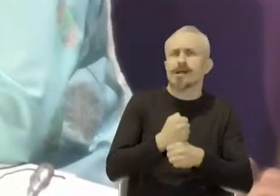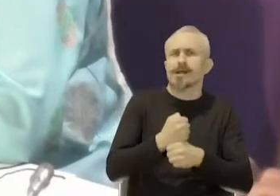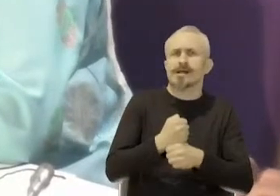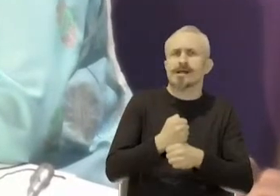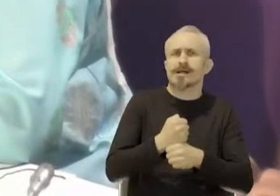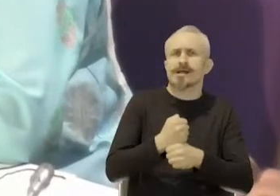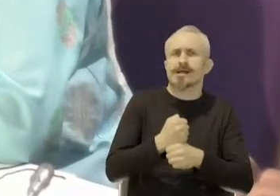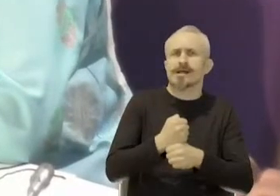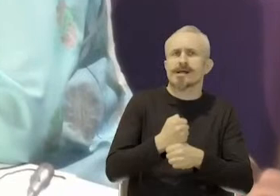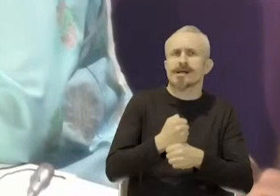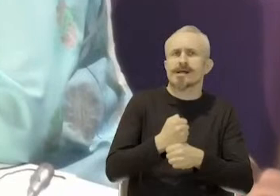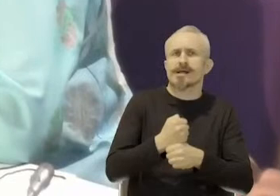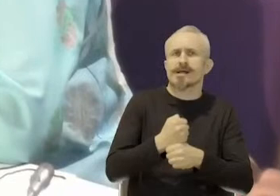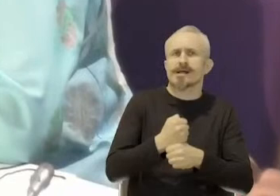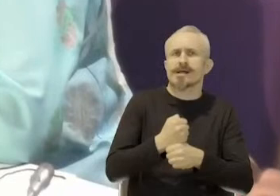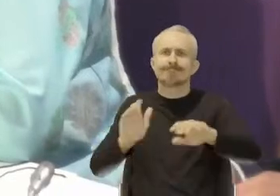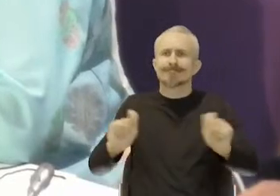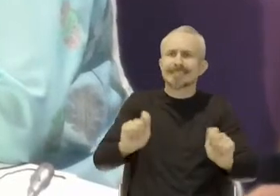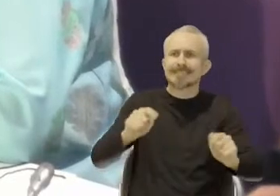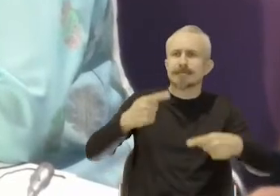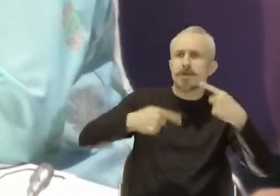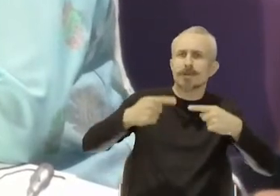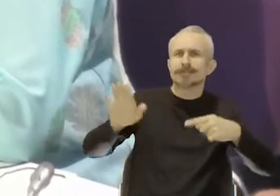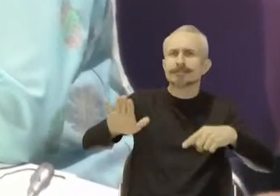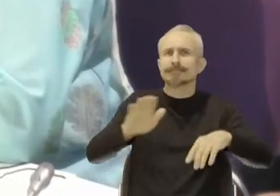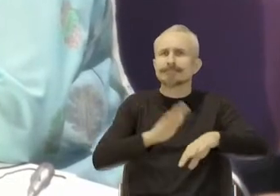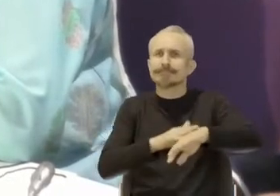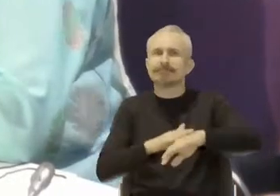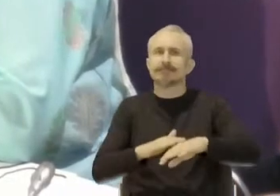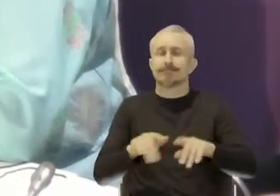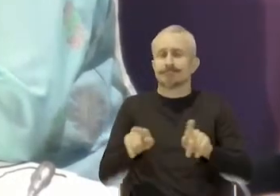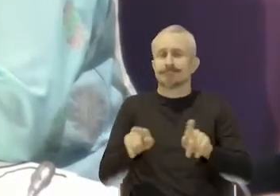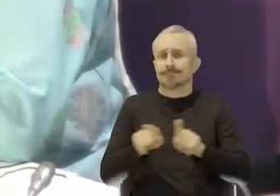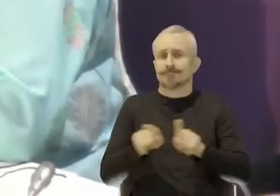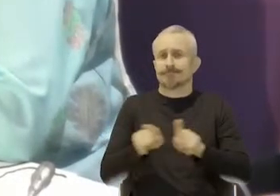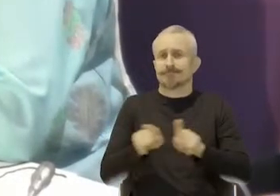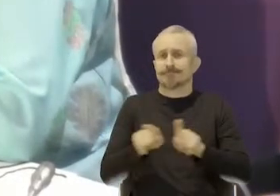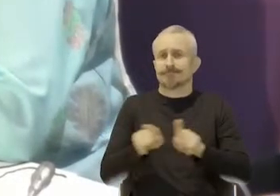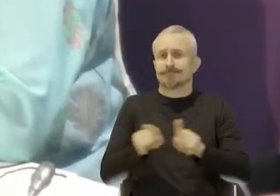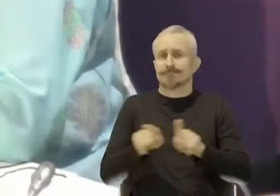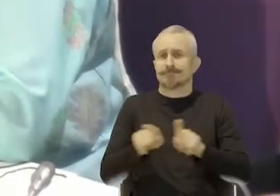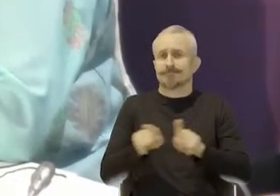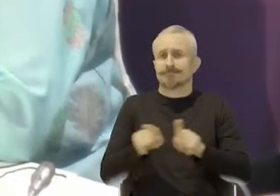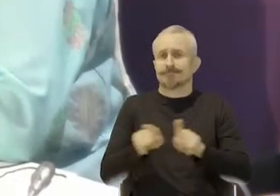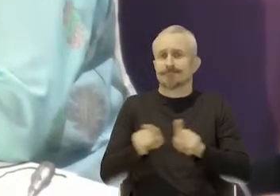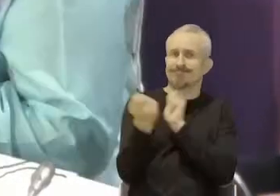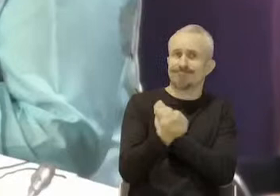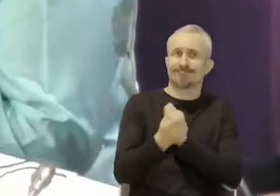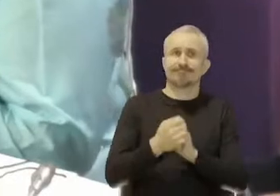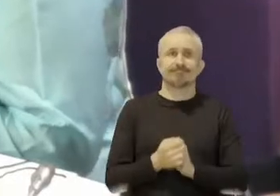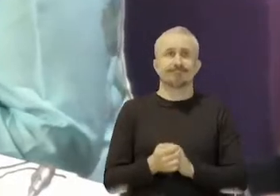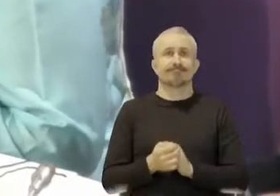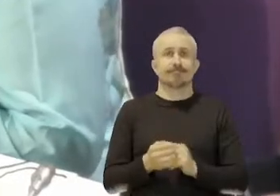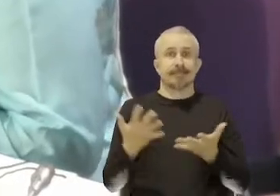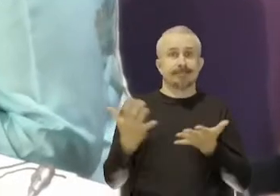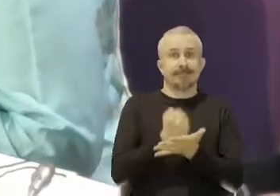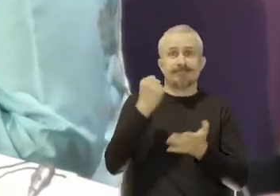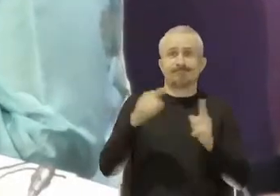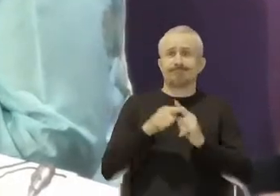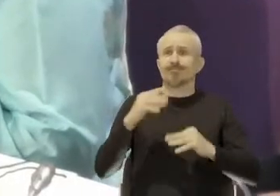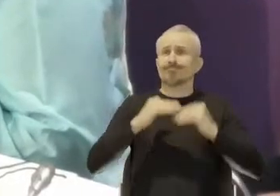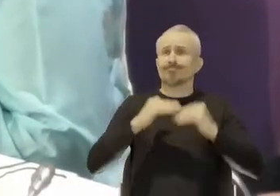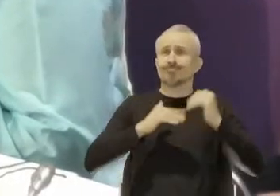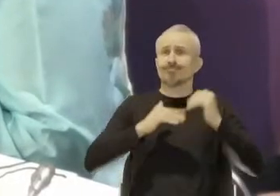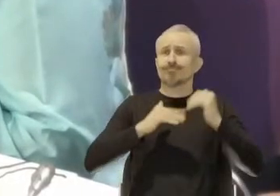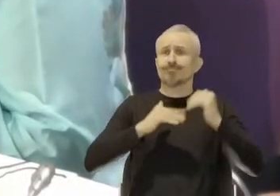to accelerate the achievement of the 168 target of the Sustainable Development Goal? So we are gathered here today to discuss this